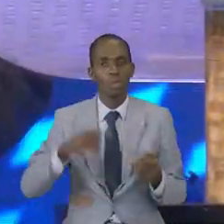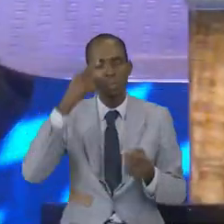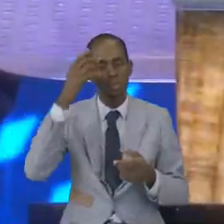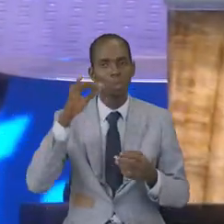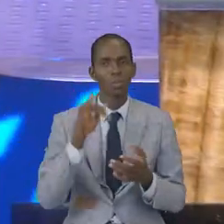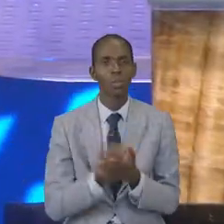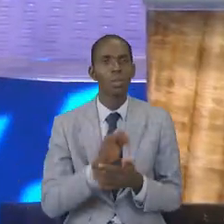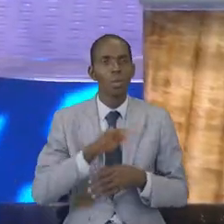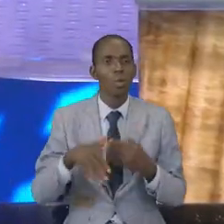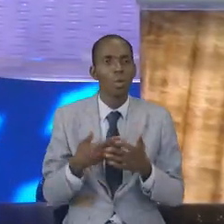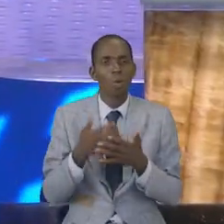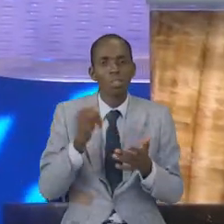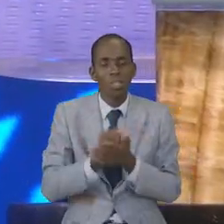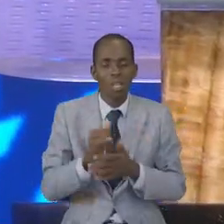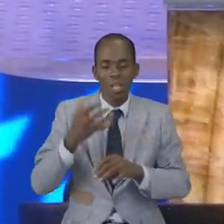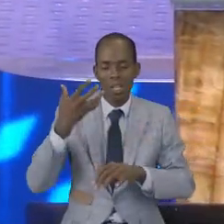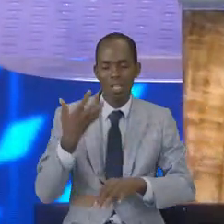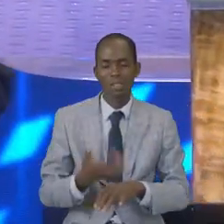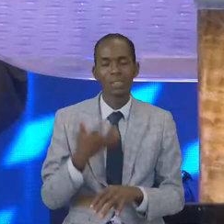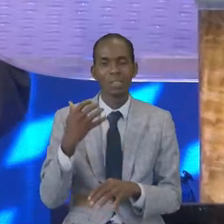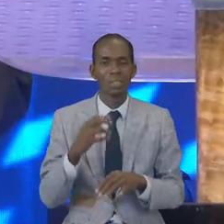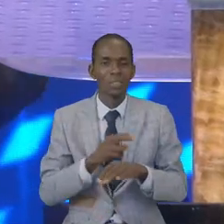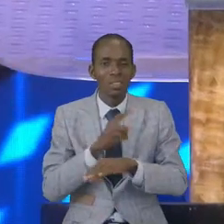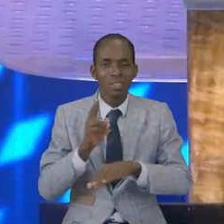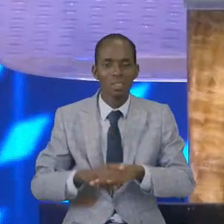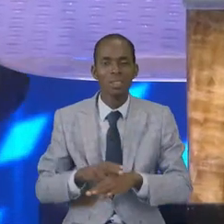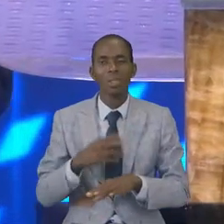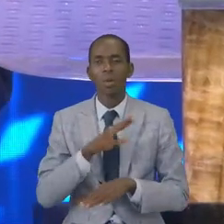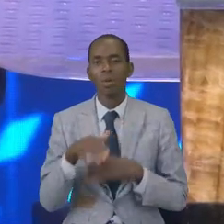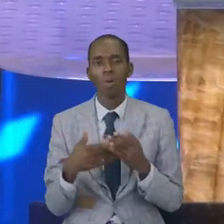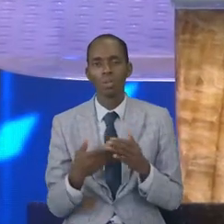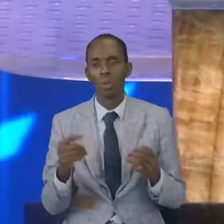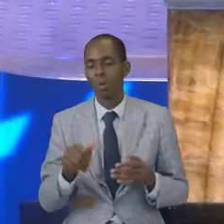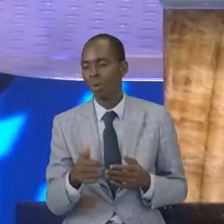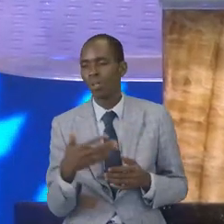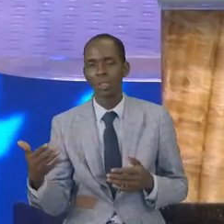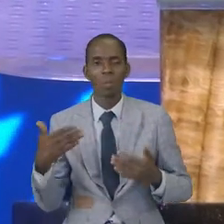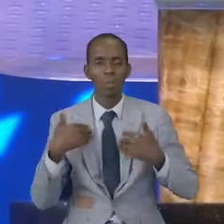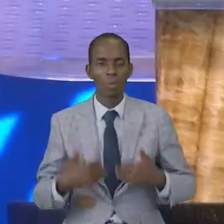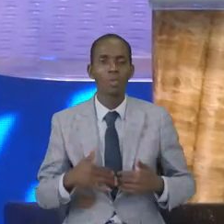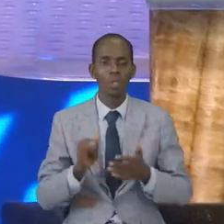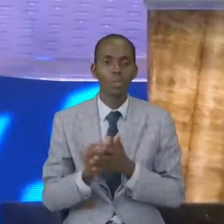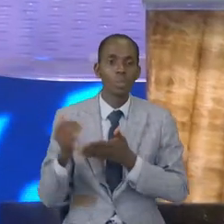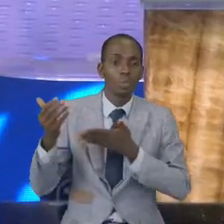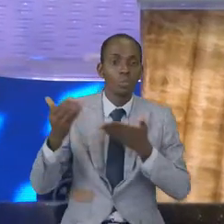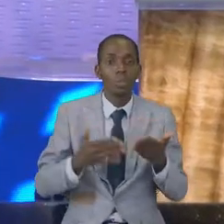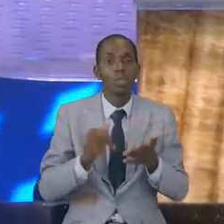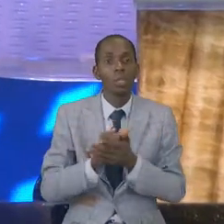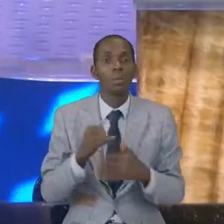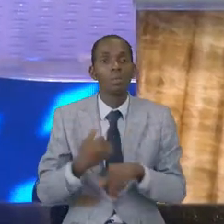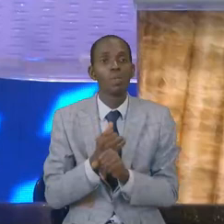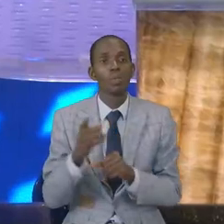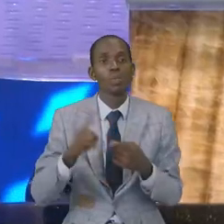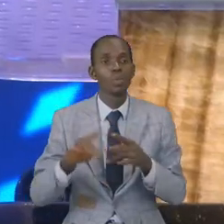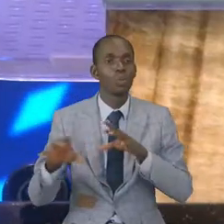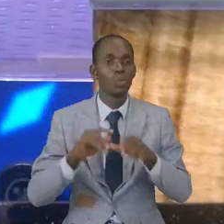that hardened nature and all the extra flesh that you brought into the world that made you to be doing the works of